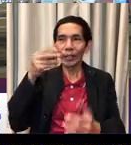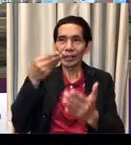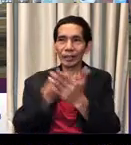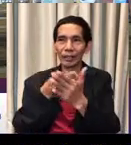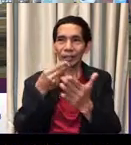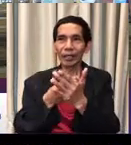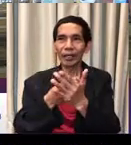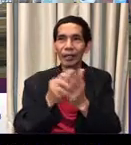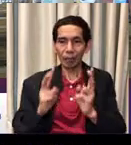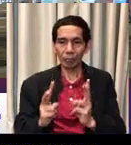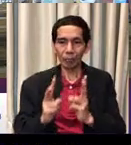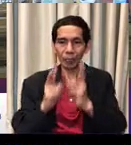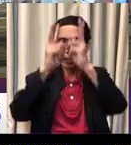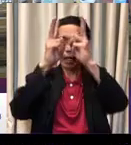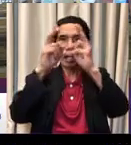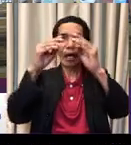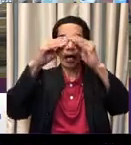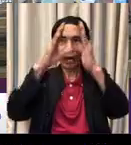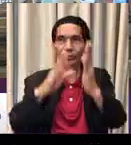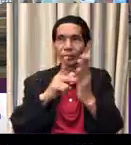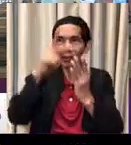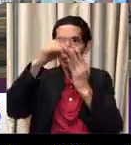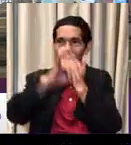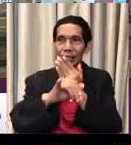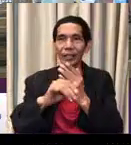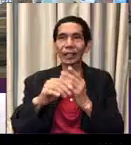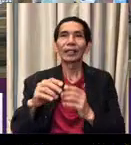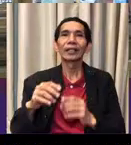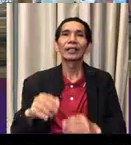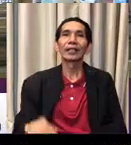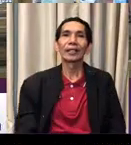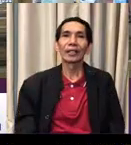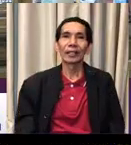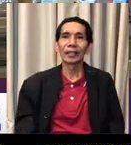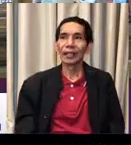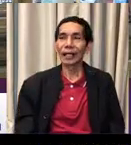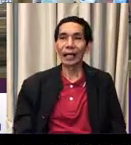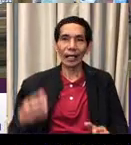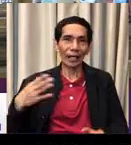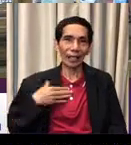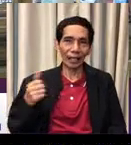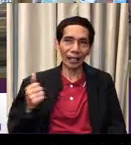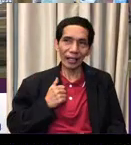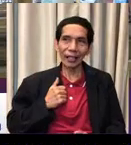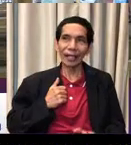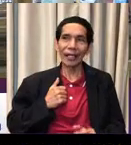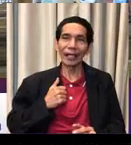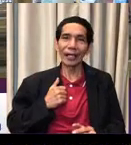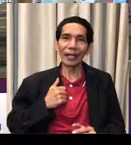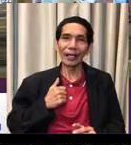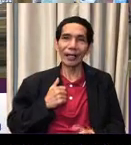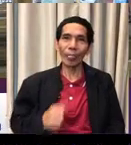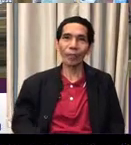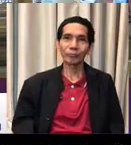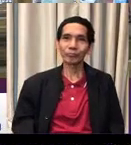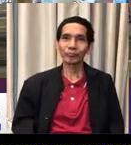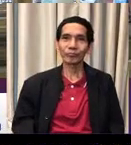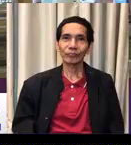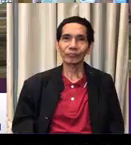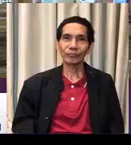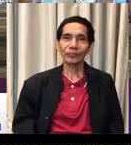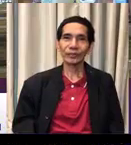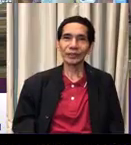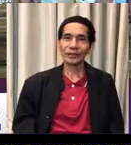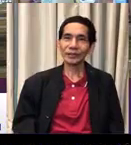pesos for Vertical Housing Project. Edith Cantada, Winnipeg, Canada, caps and shirts. Sinaida Saunar Ilano